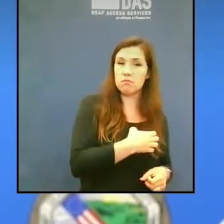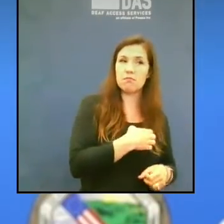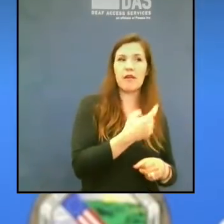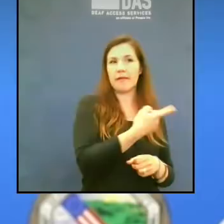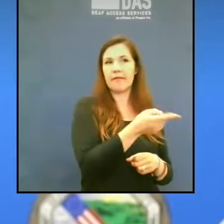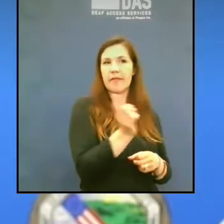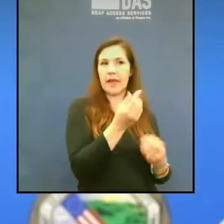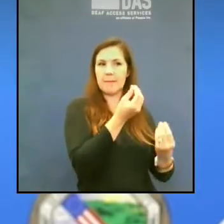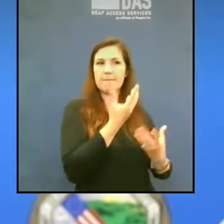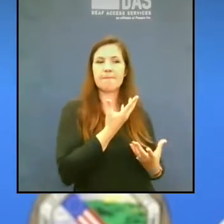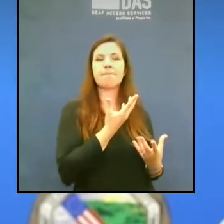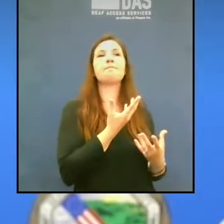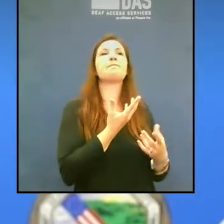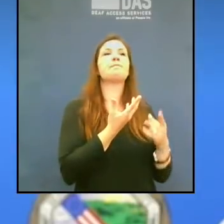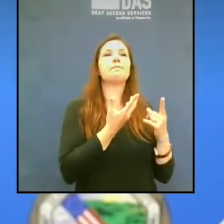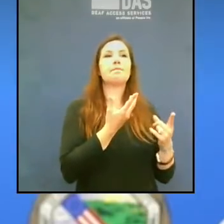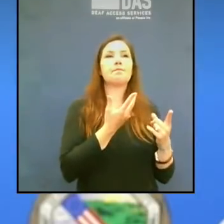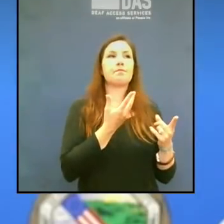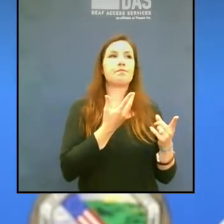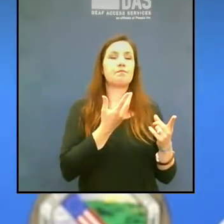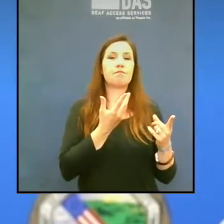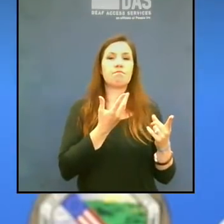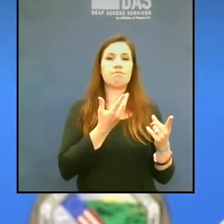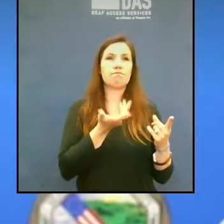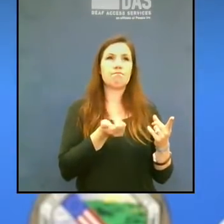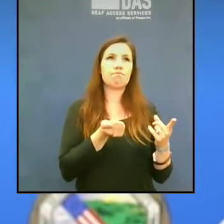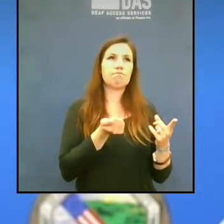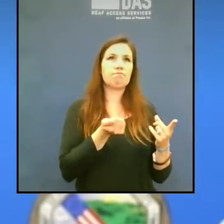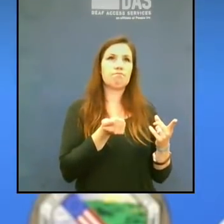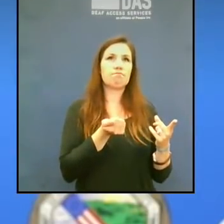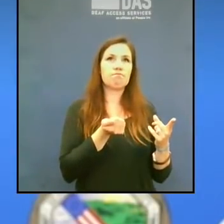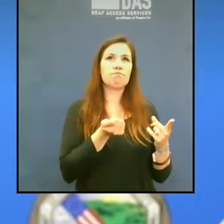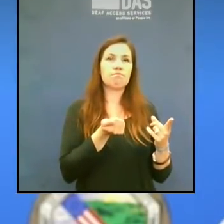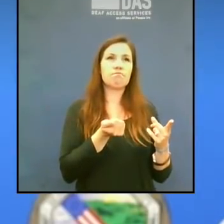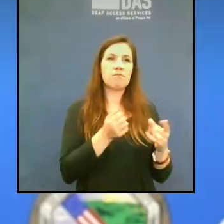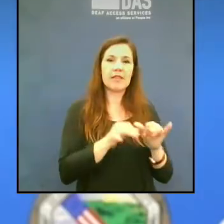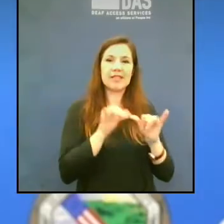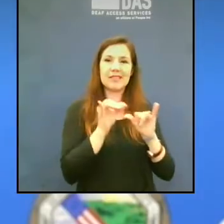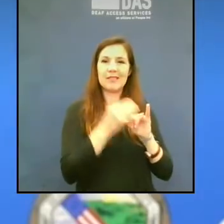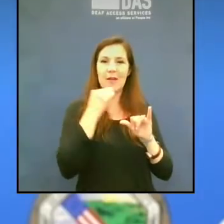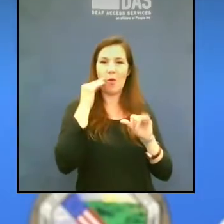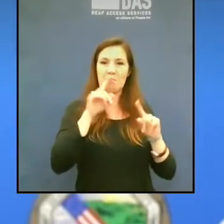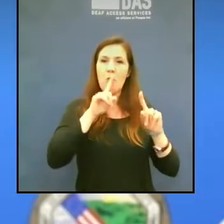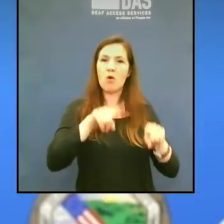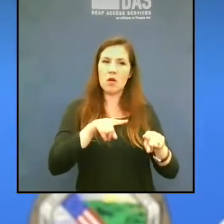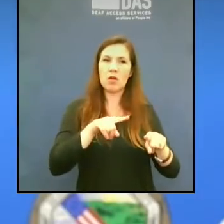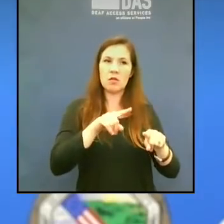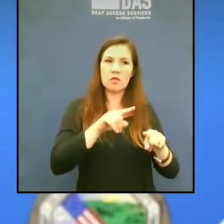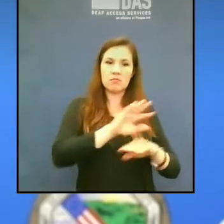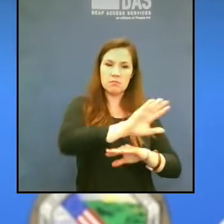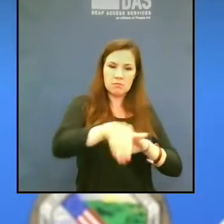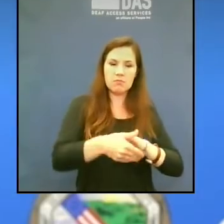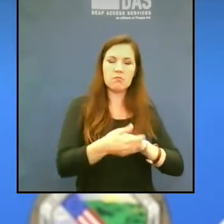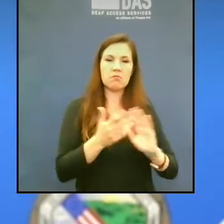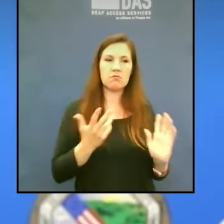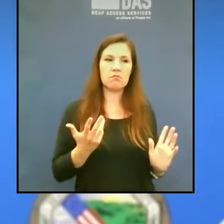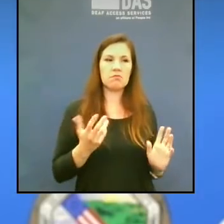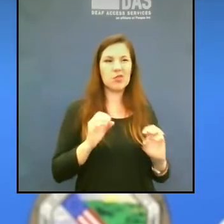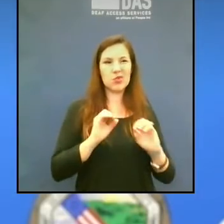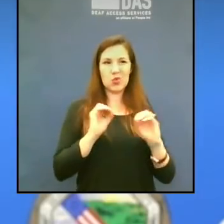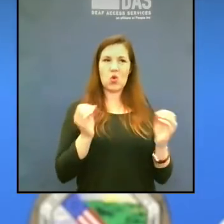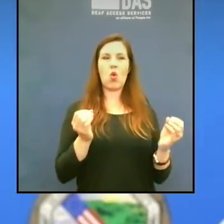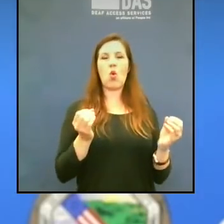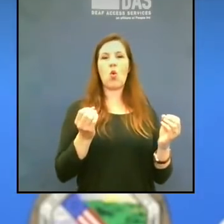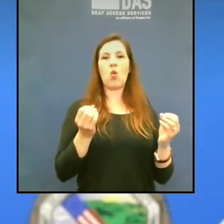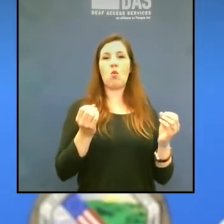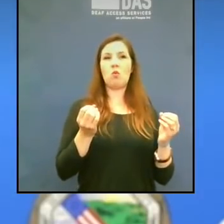saying, not only from the county but elsewhere, that the curfew was in place, but they had no indication to say